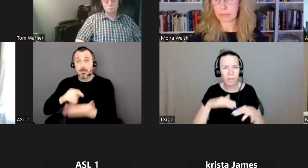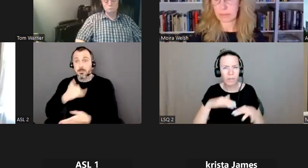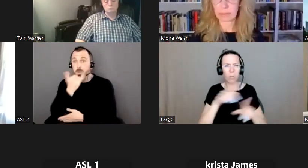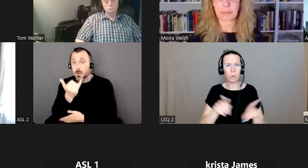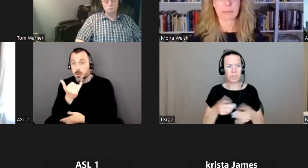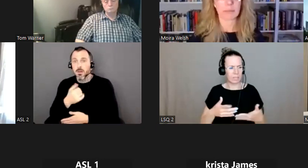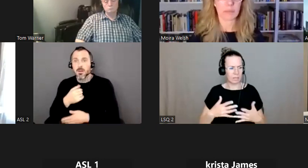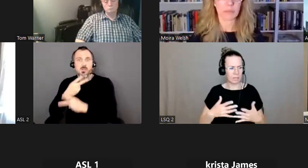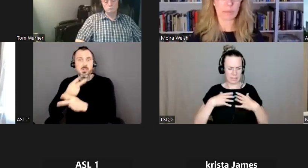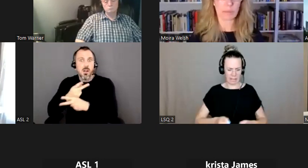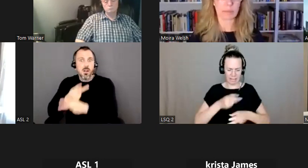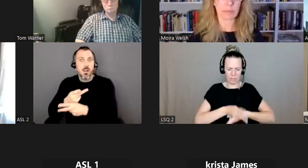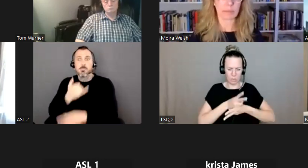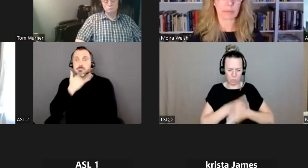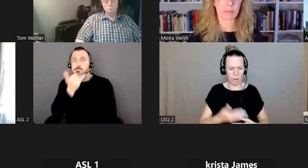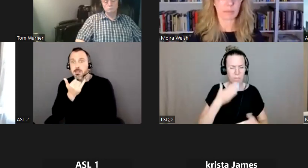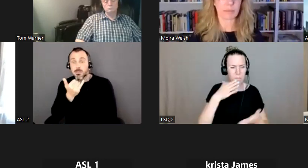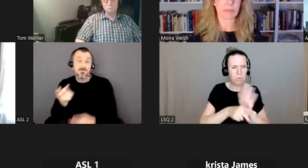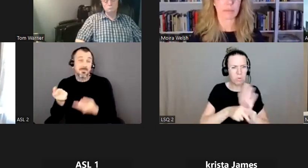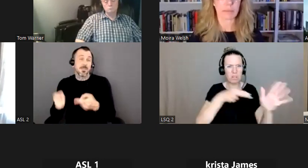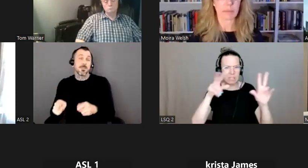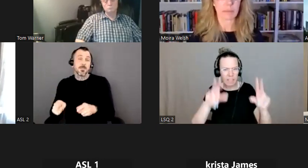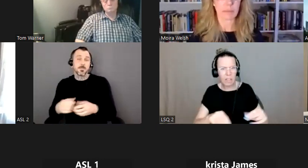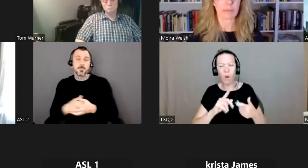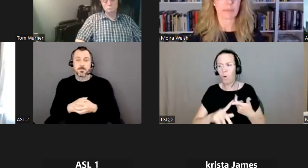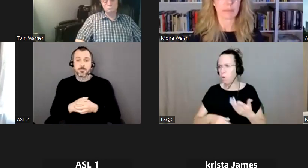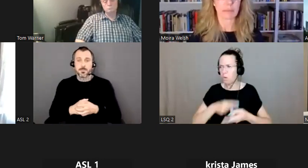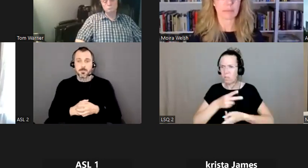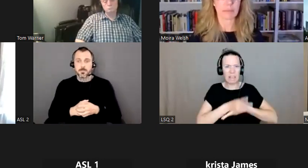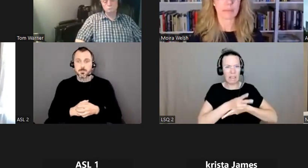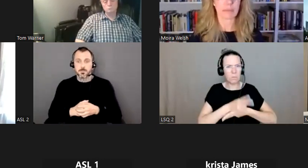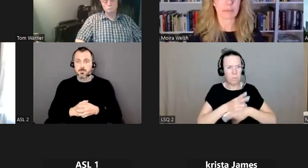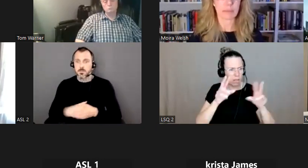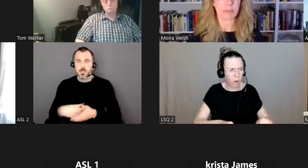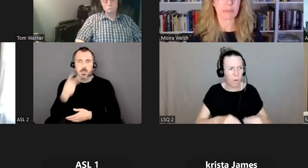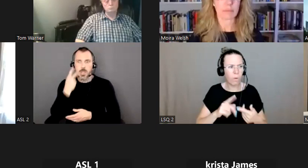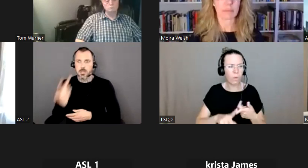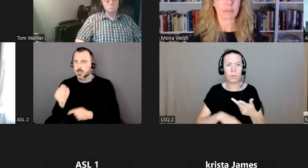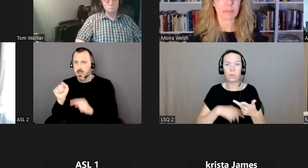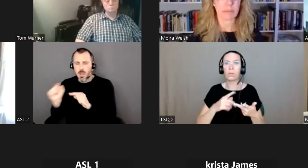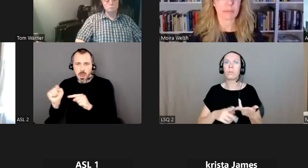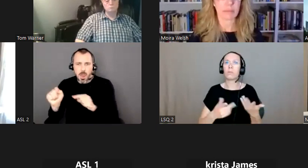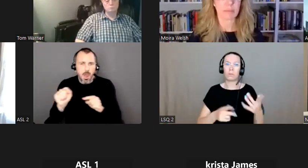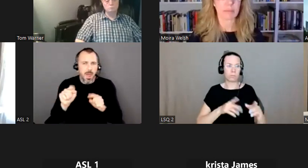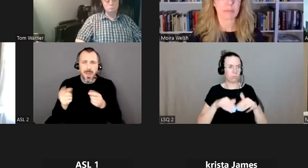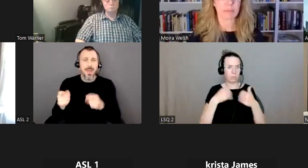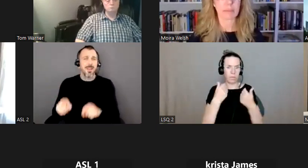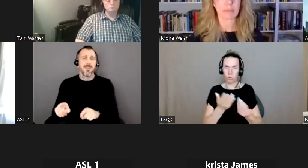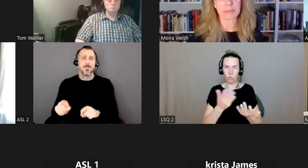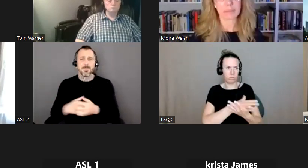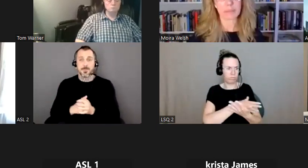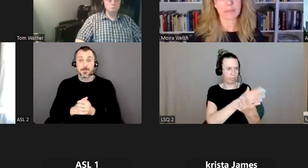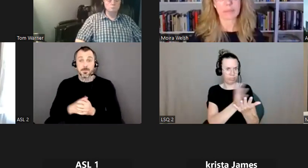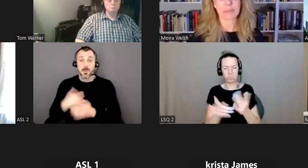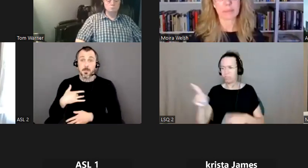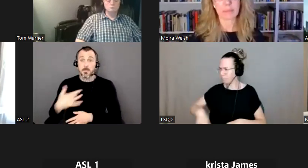of treatments that they need. So it's happening in all spheres. And sometimes people don't even realize that these things are